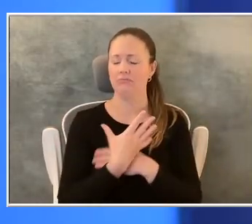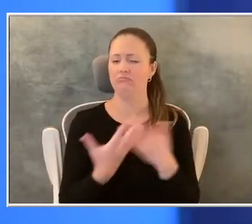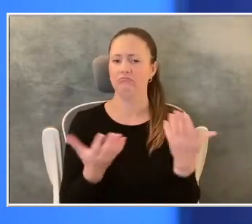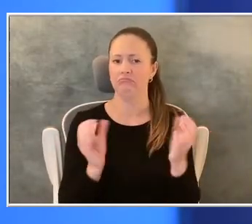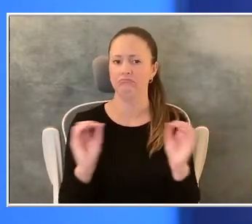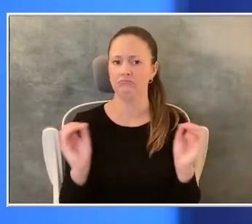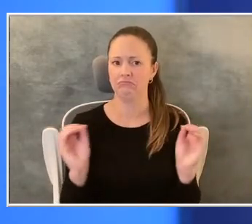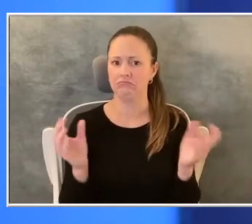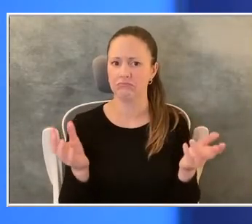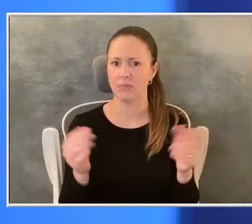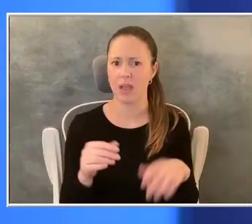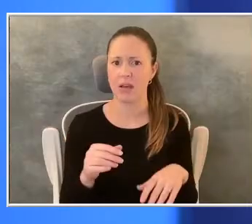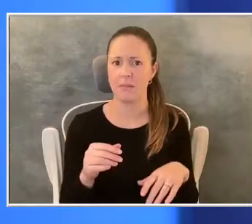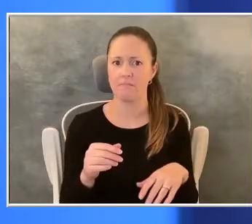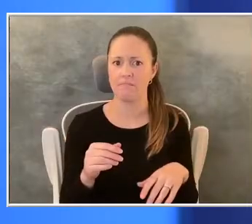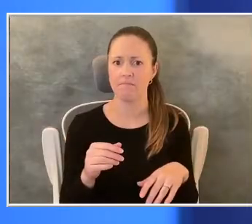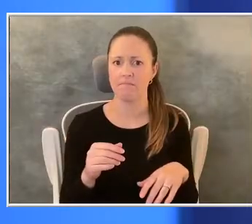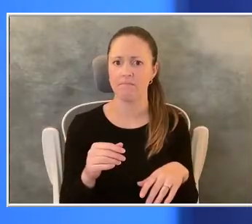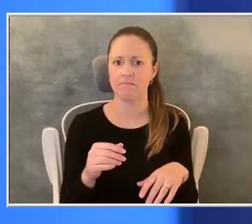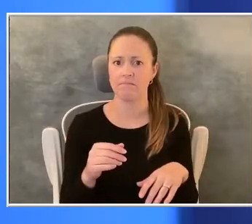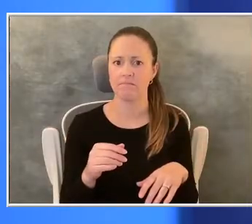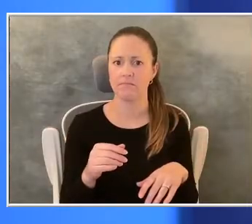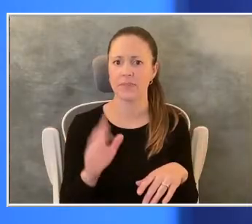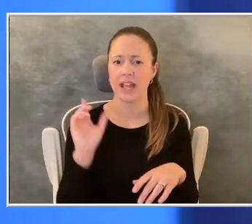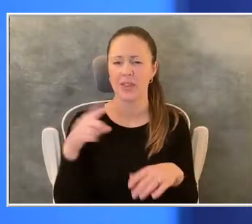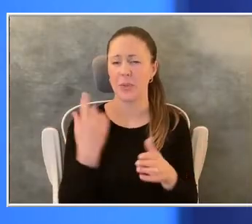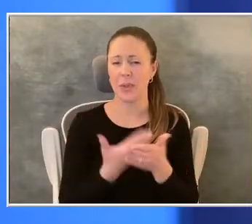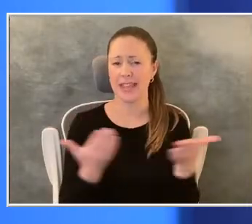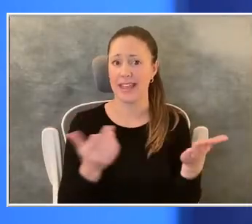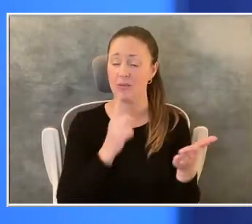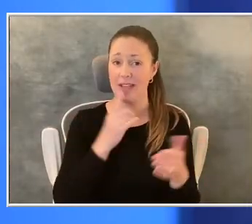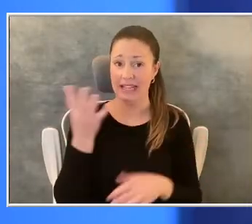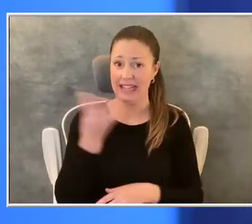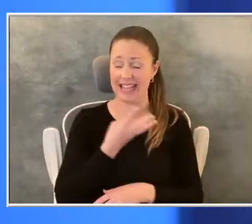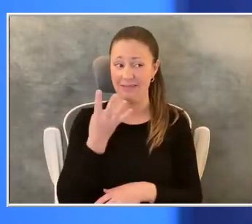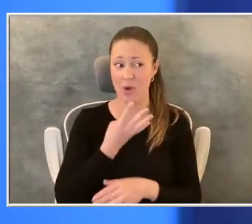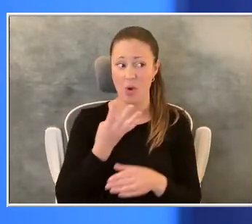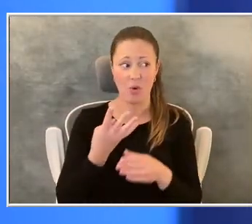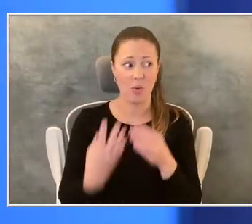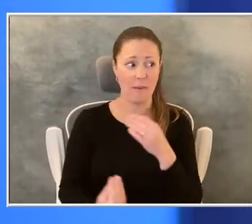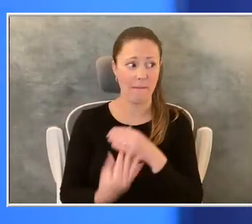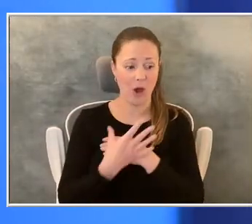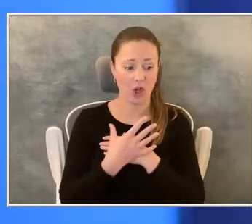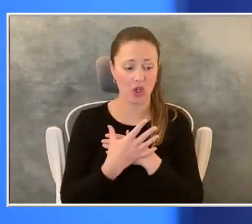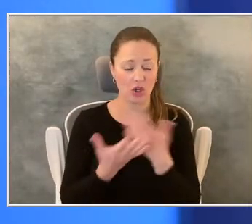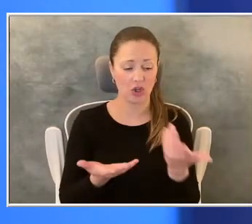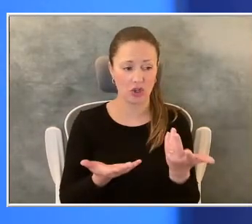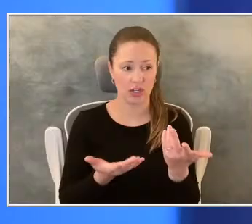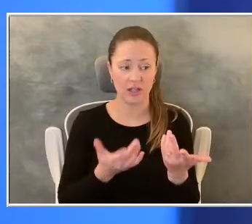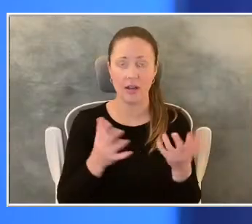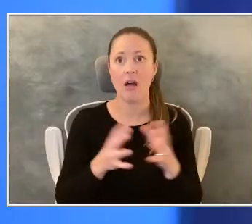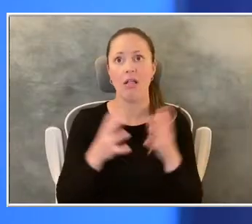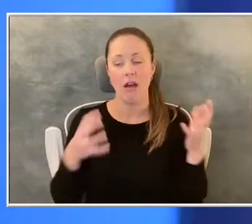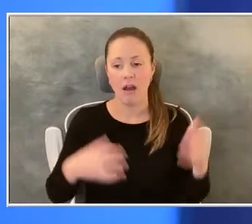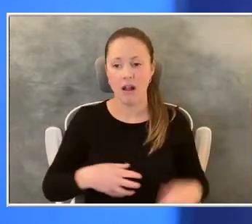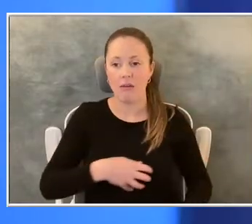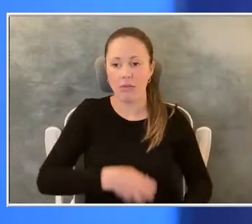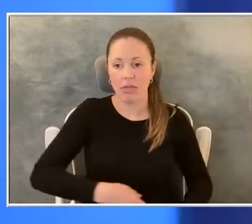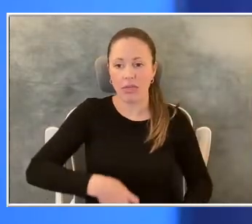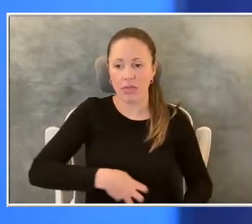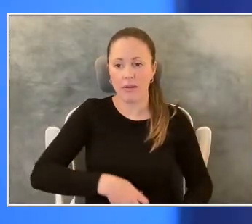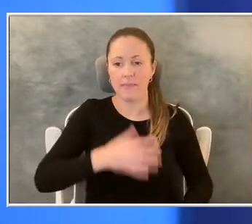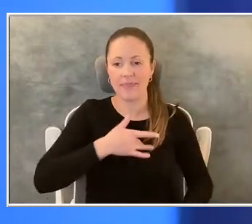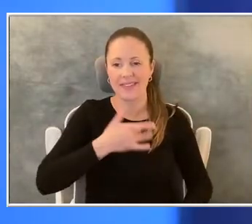only thing the chemo bothered me was that I could tell was a lot of nausea,